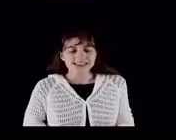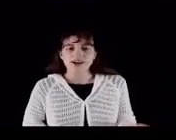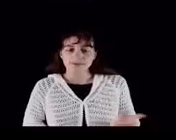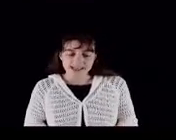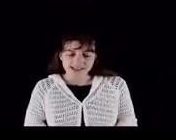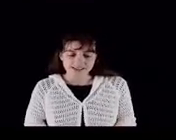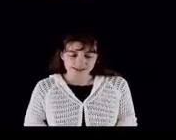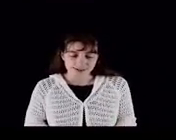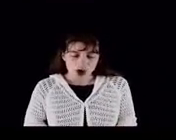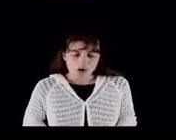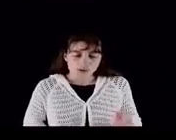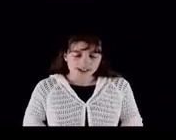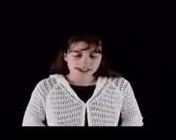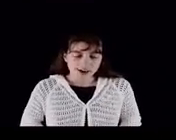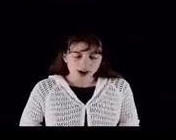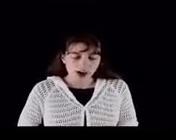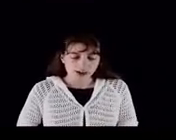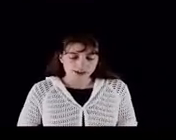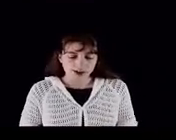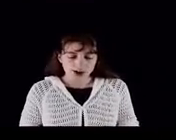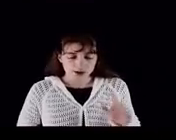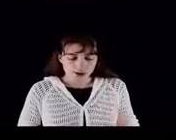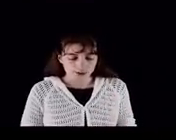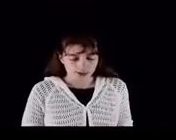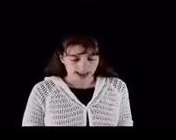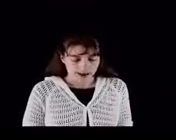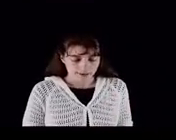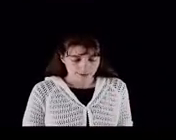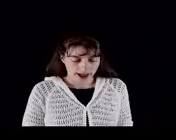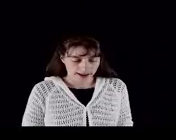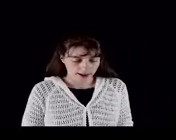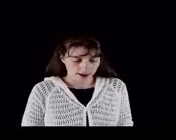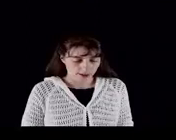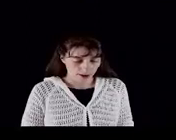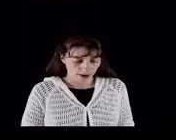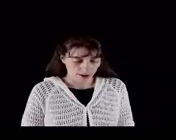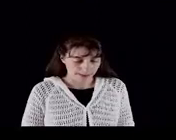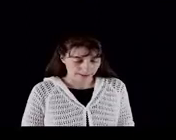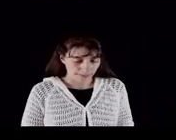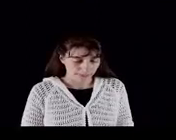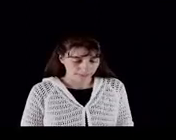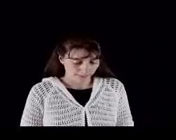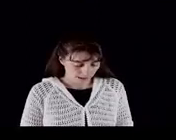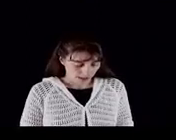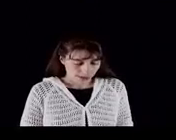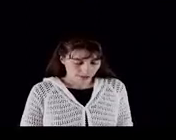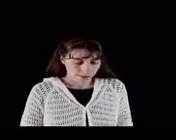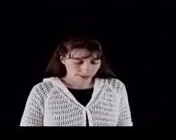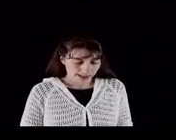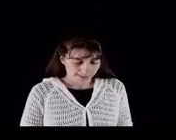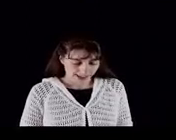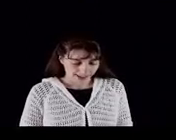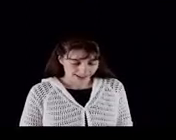are epistles written in our hearts, known and read of all men."